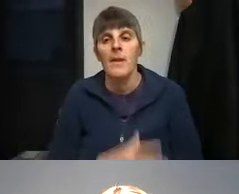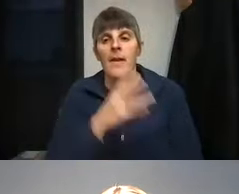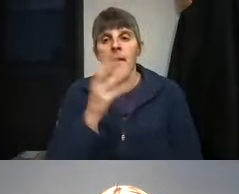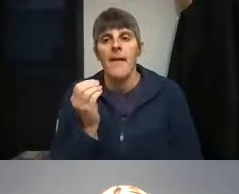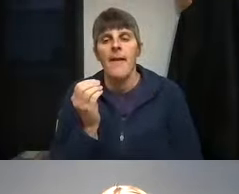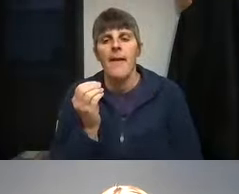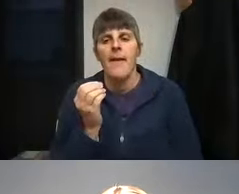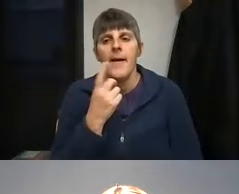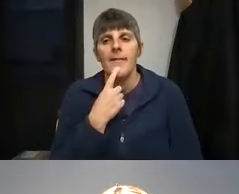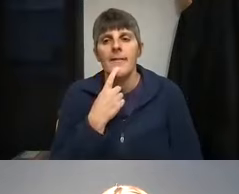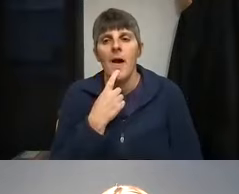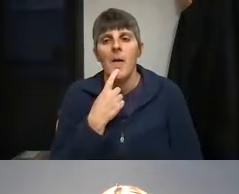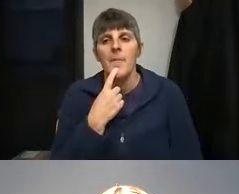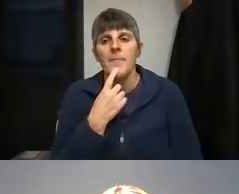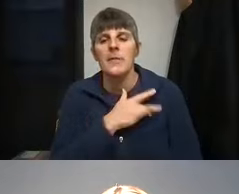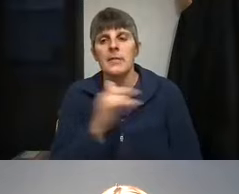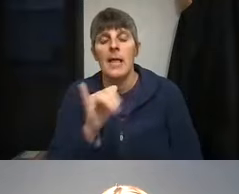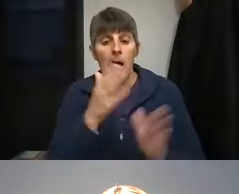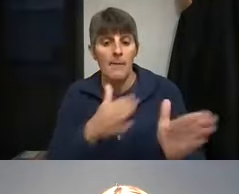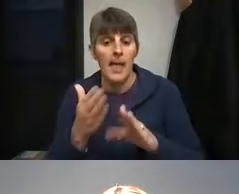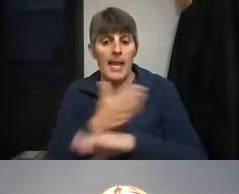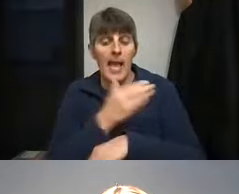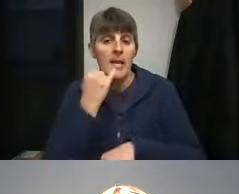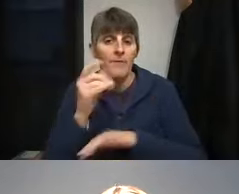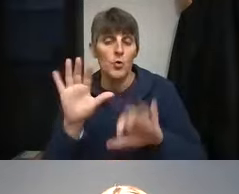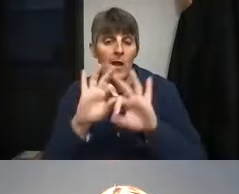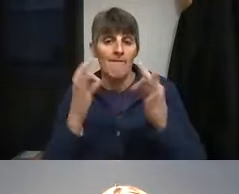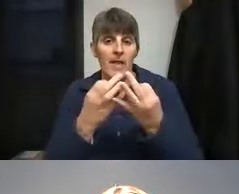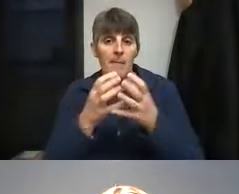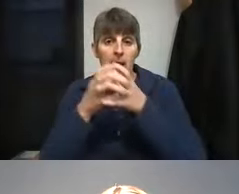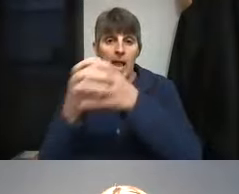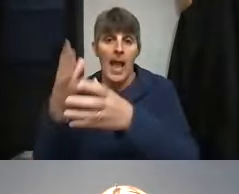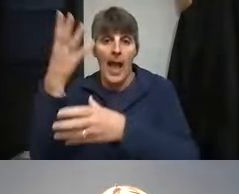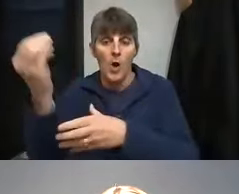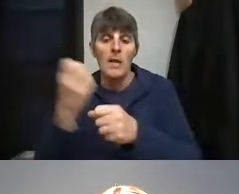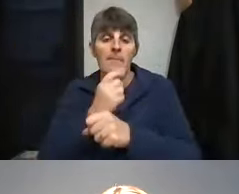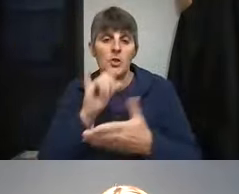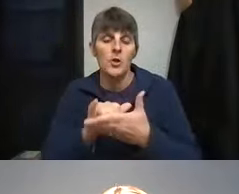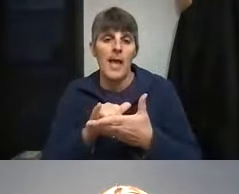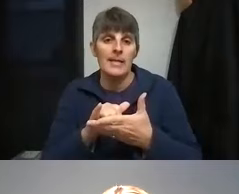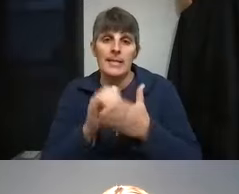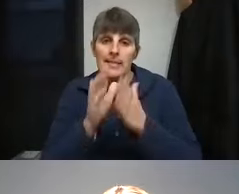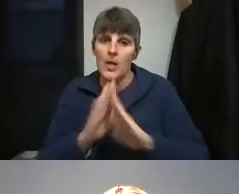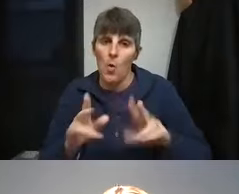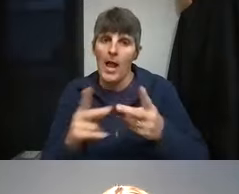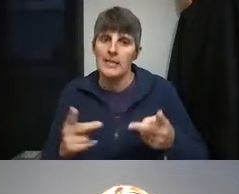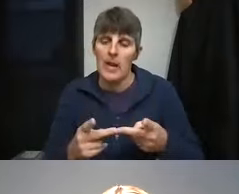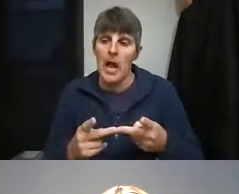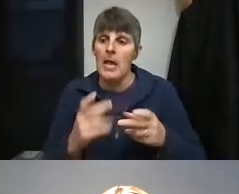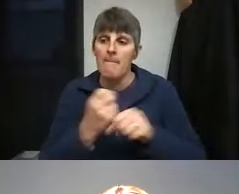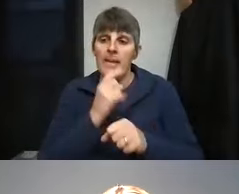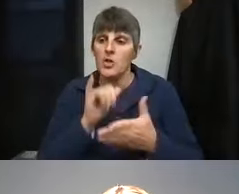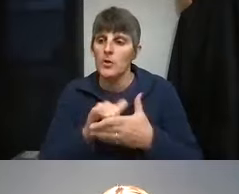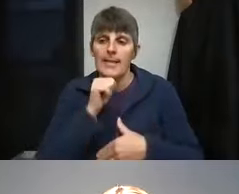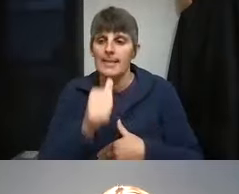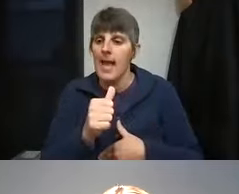And pretty much like planning ahead, if you're doing a family outing, making sure that it's in a quiet spot, making sure that's